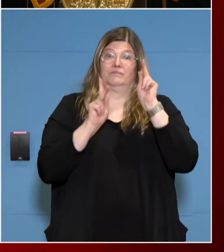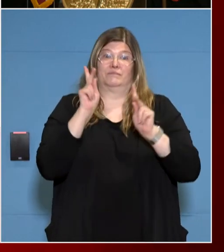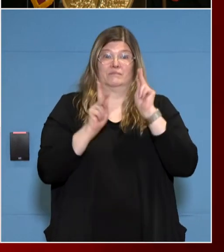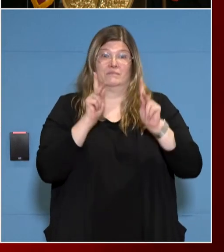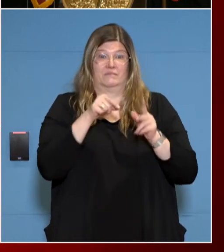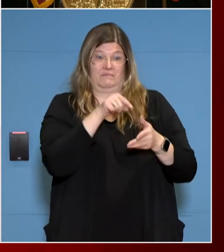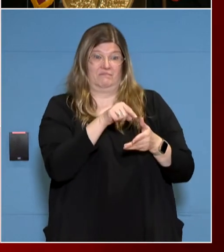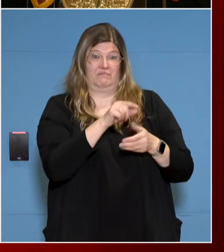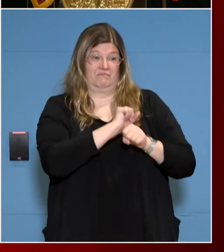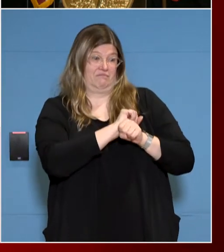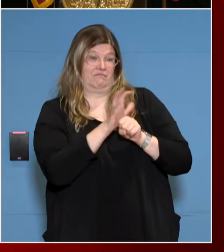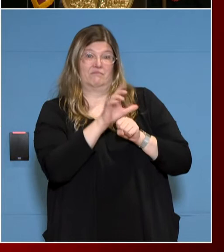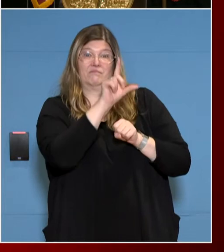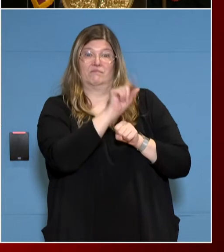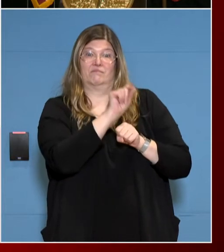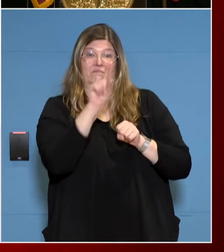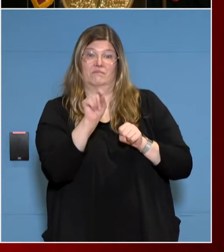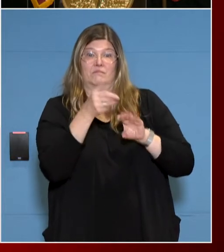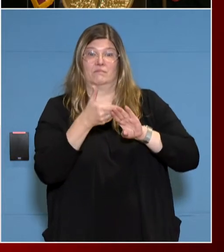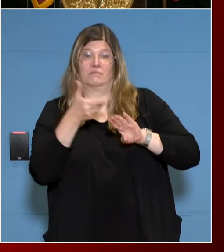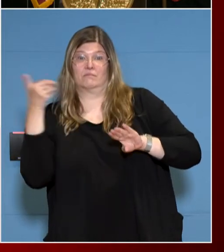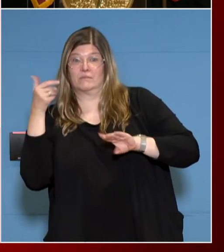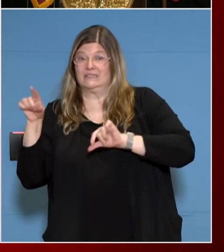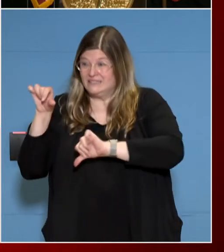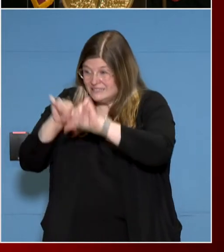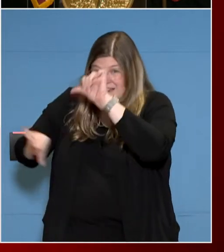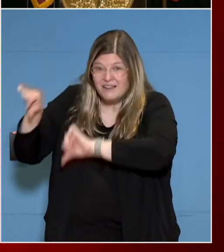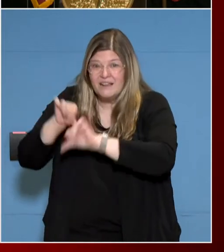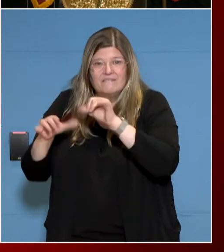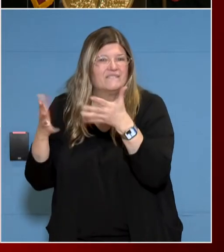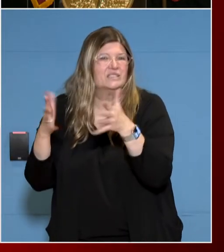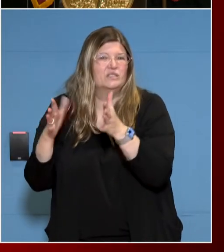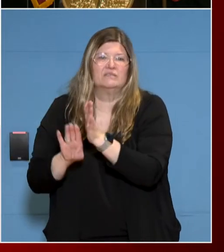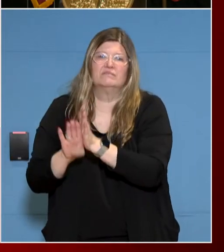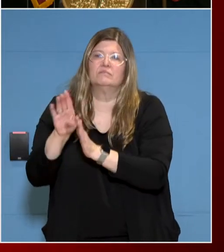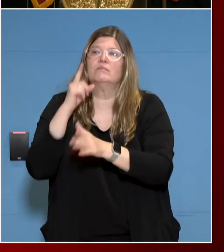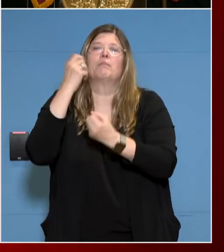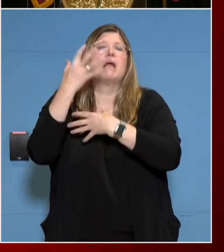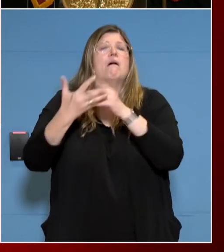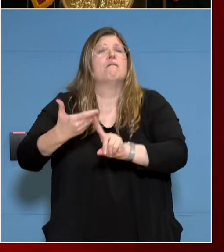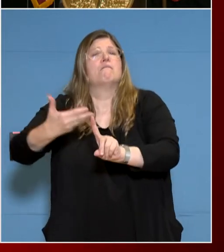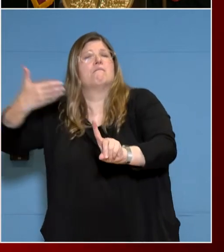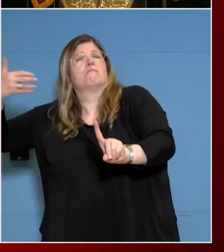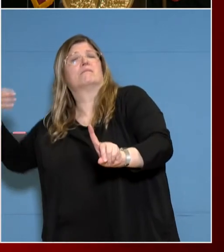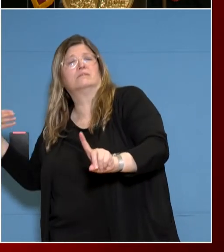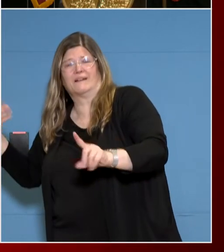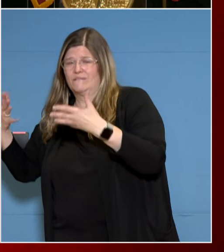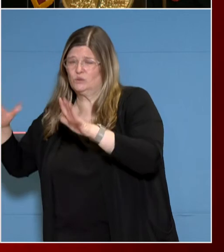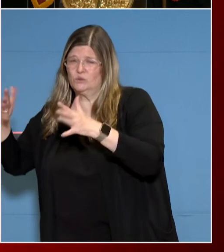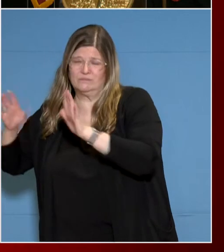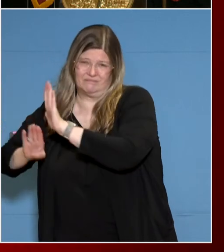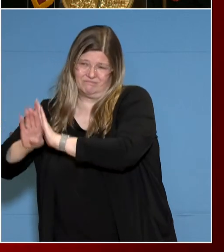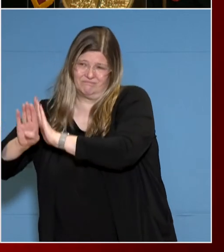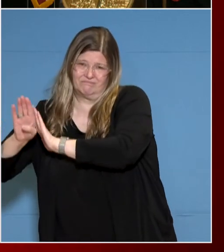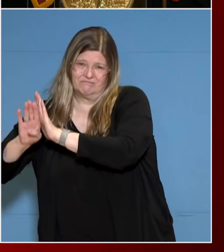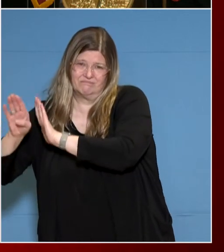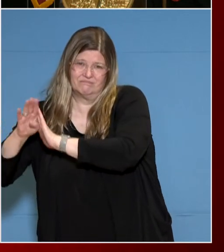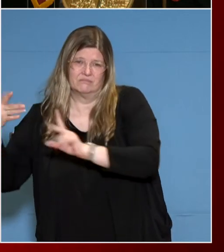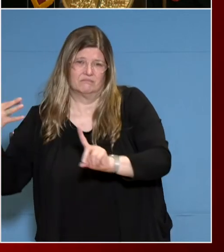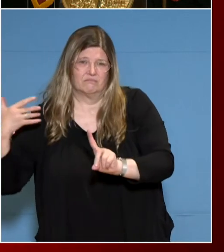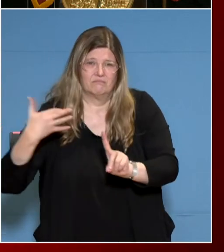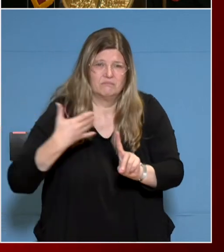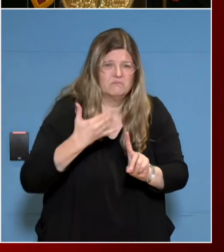and they have been working for years to develop this vaccine. You heard Dr. Nesbitt say